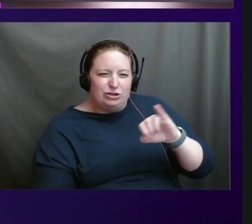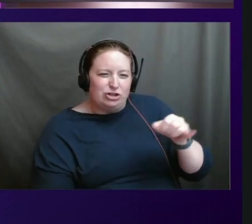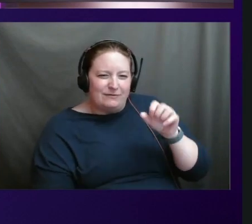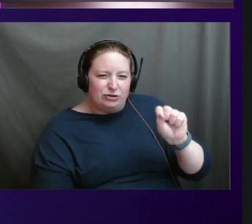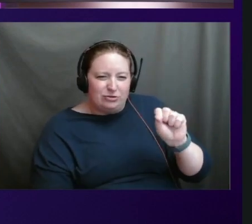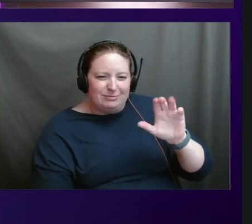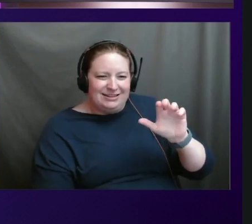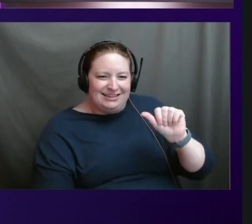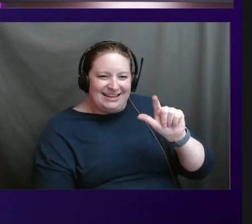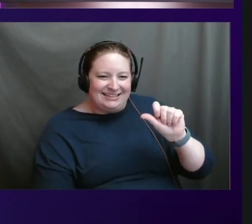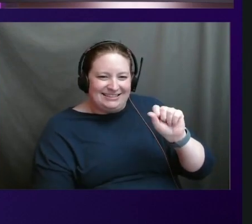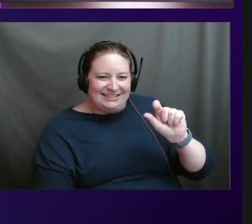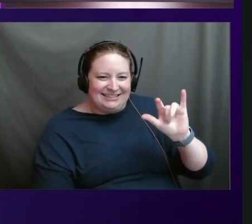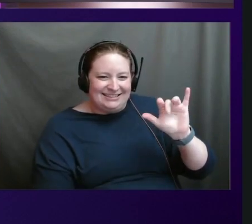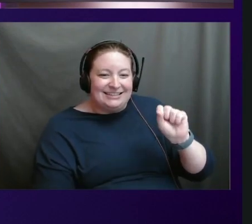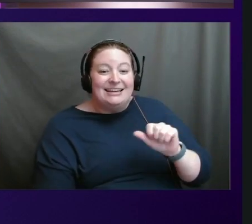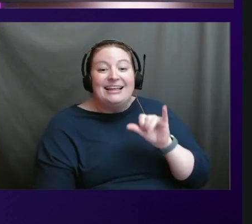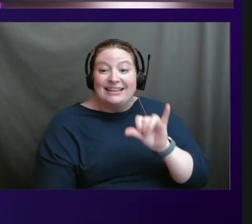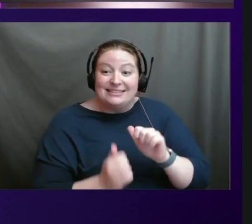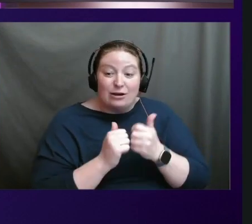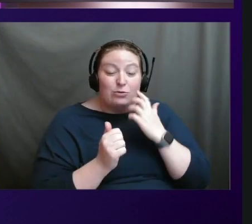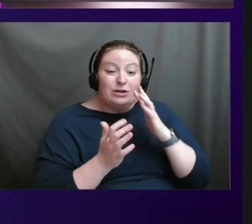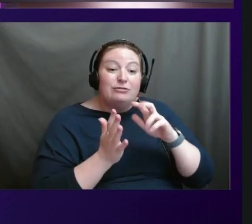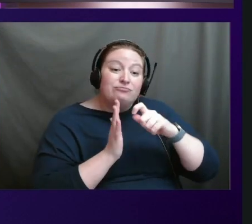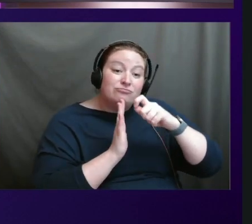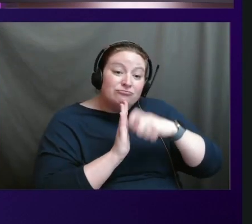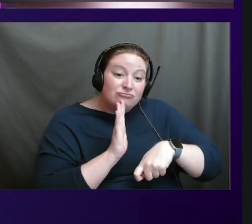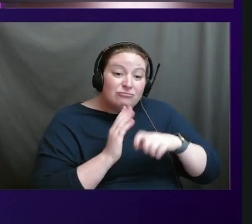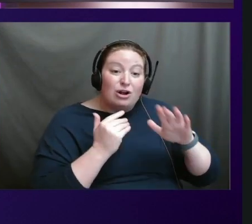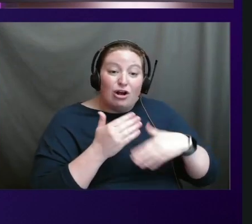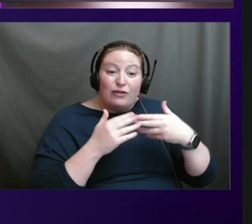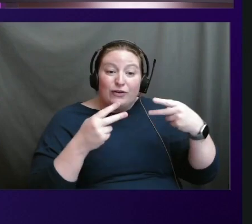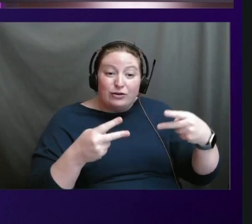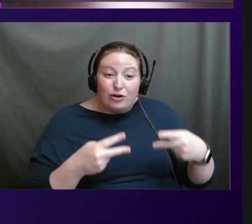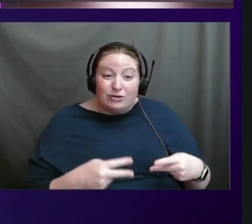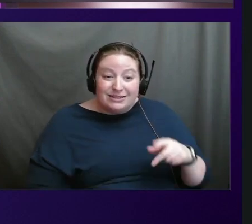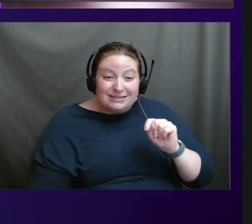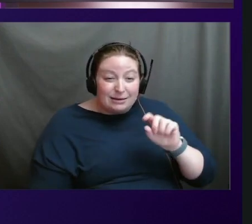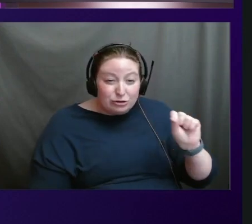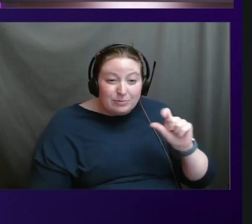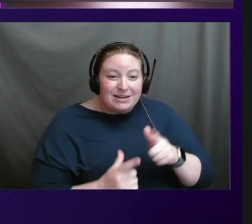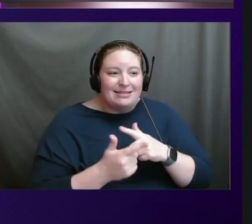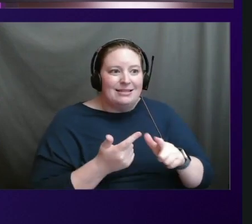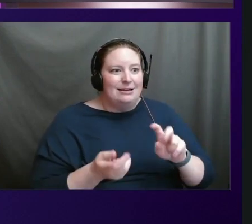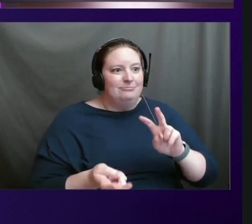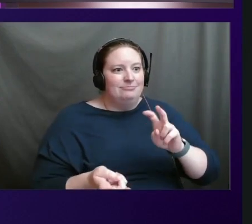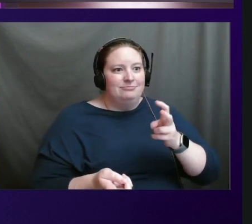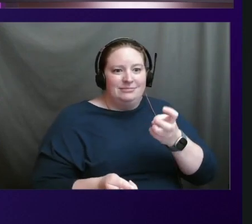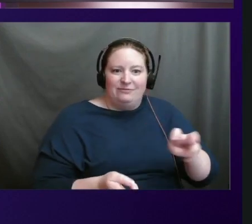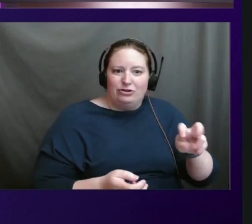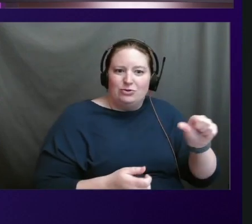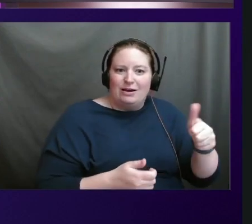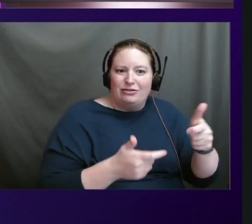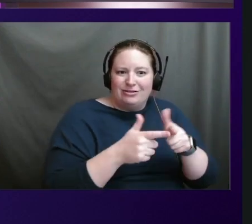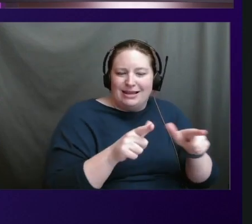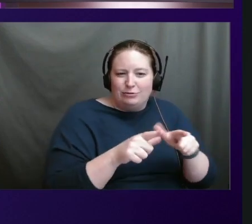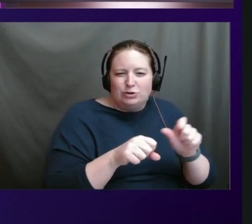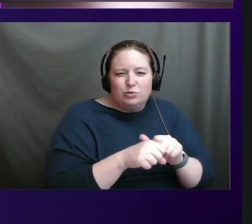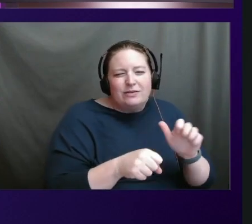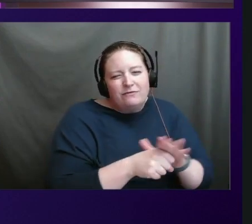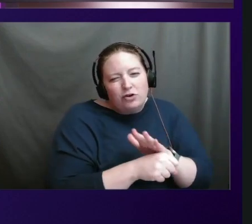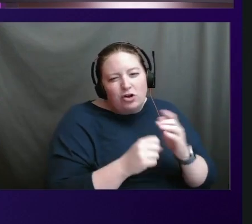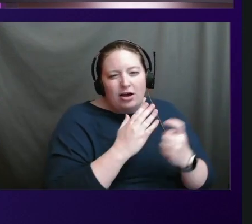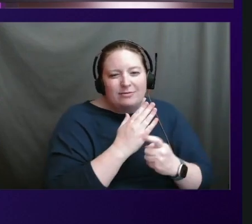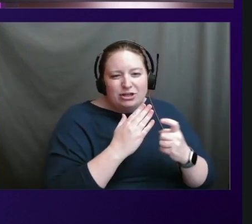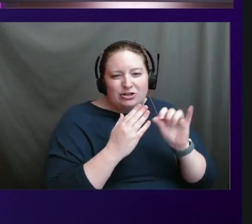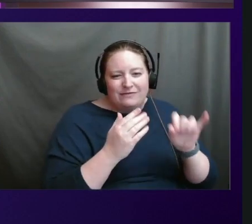write all of our code in TypeScript and then vend it in the many other languages with full automation of that language translation.